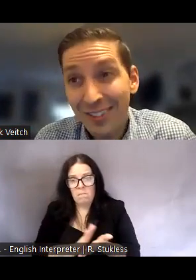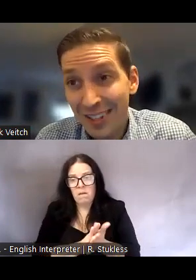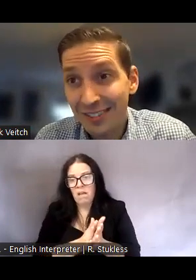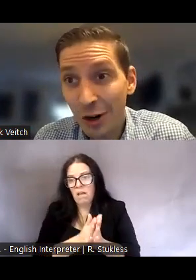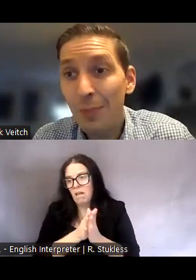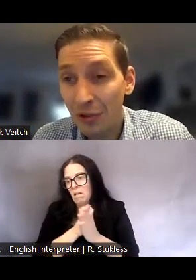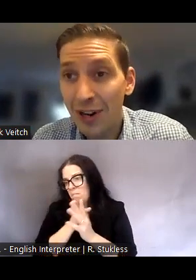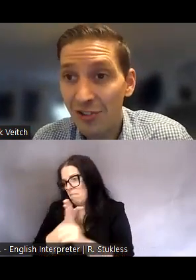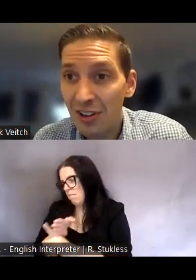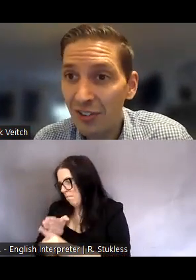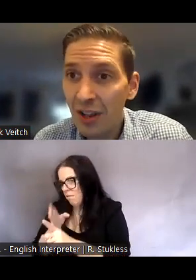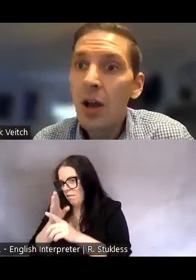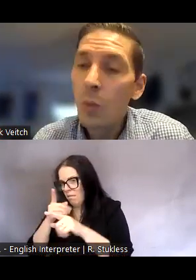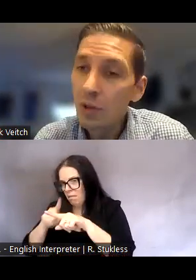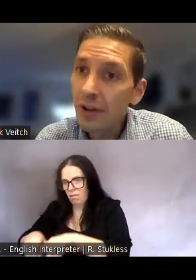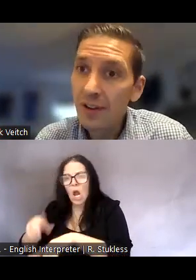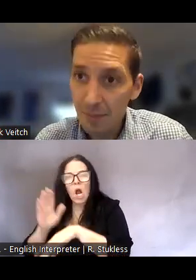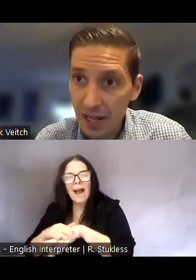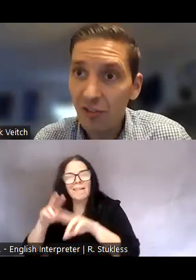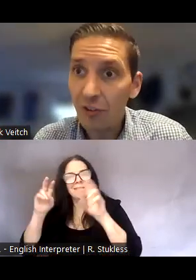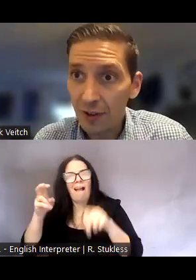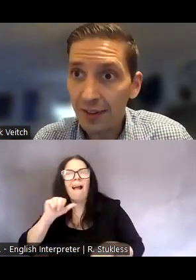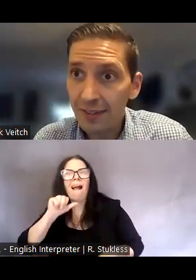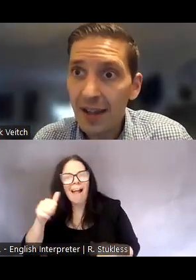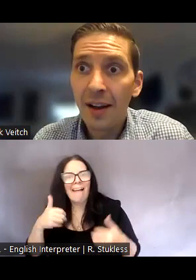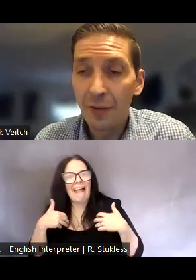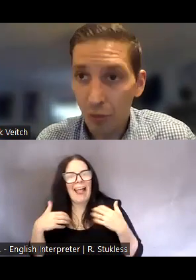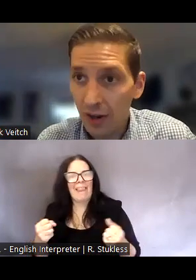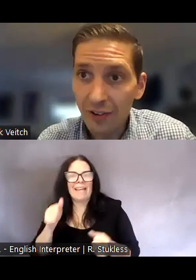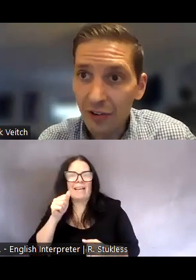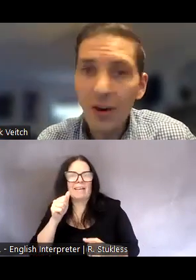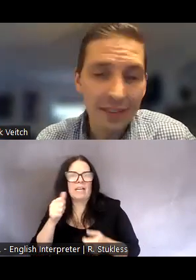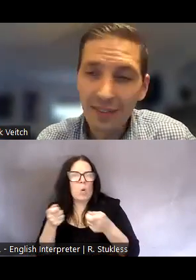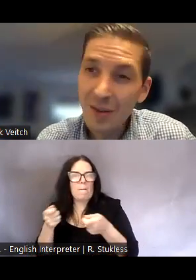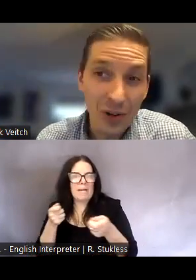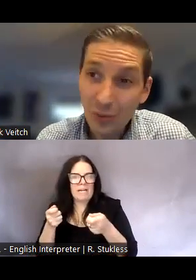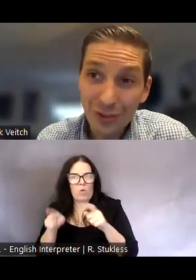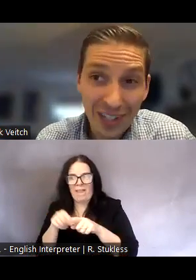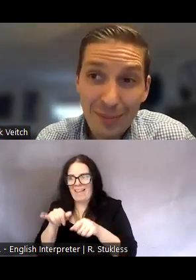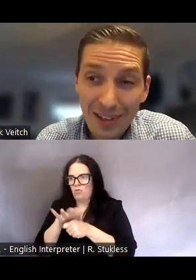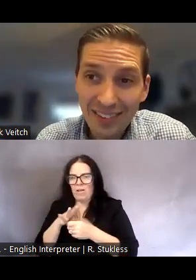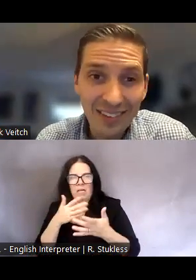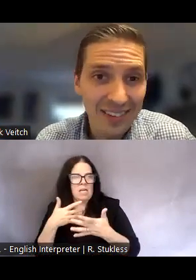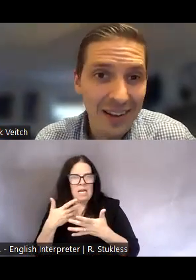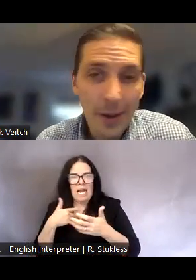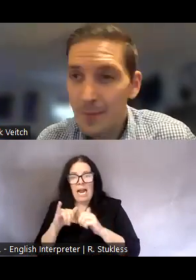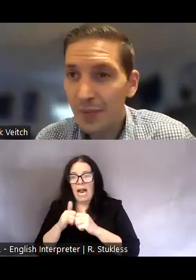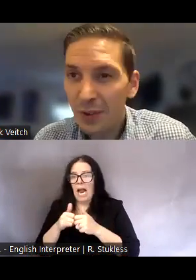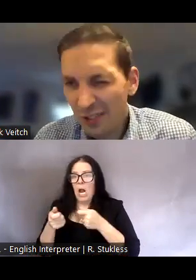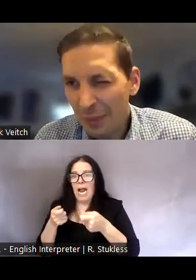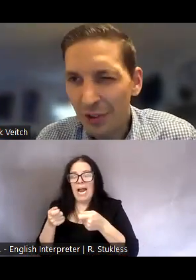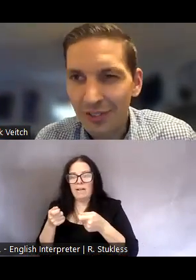word, unhealthy coping strategies when looking to manage those feelings of chronic stress. And what is one of those key